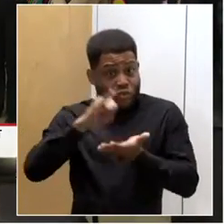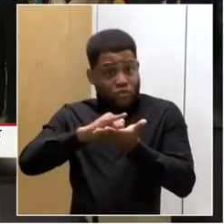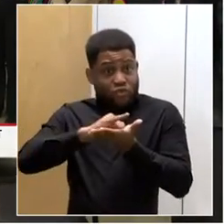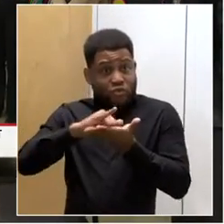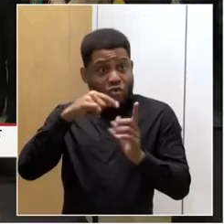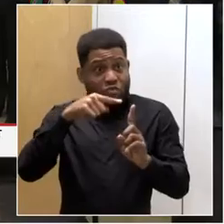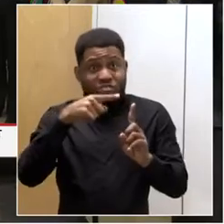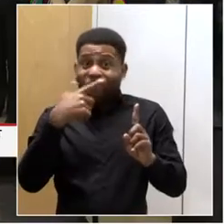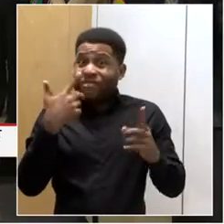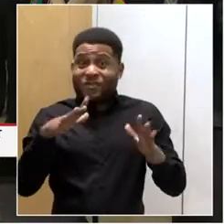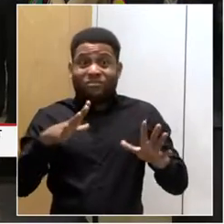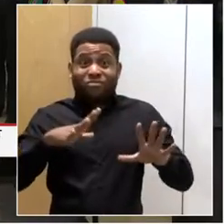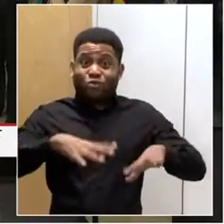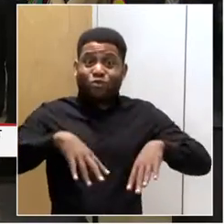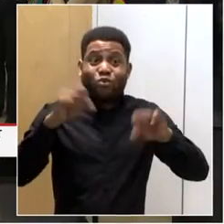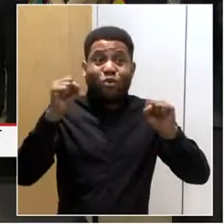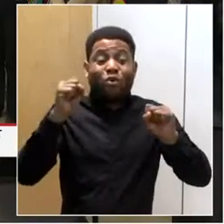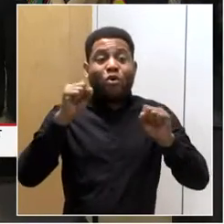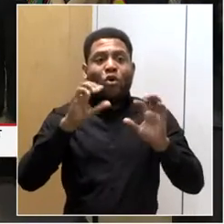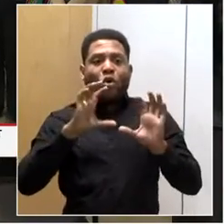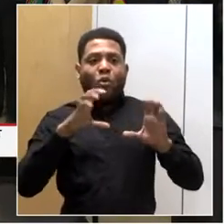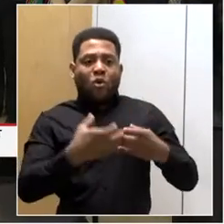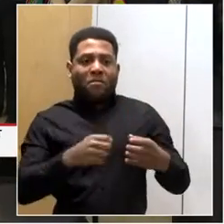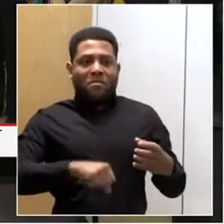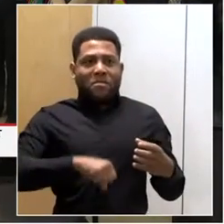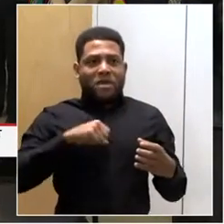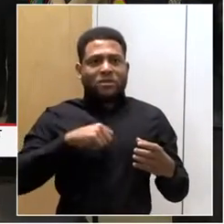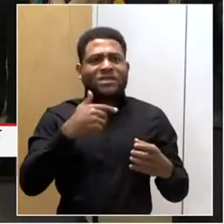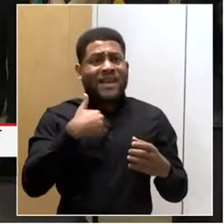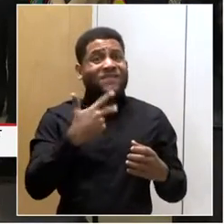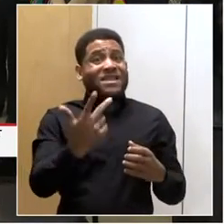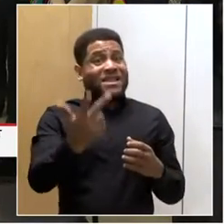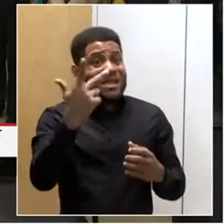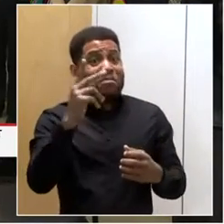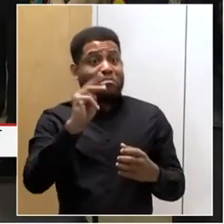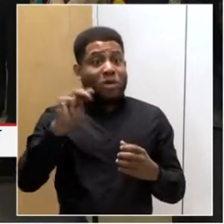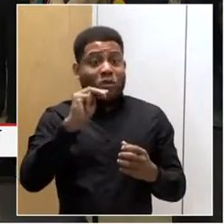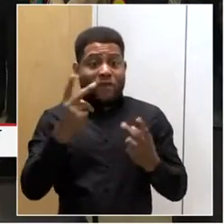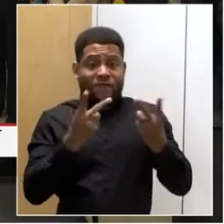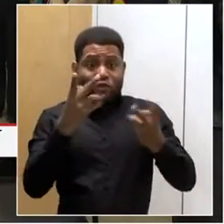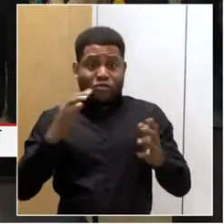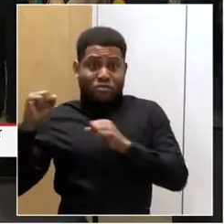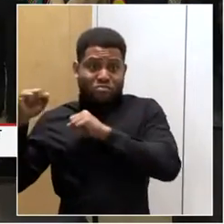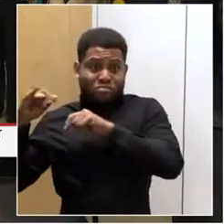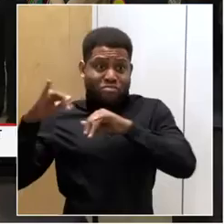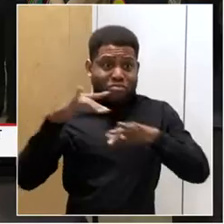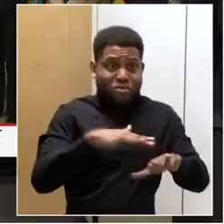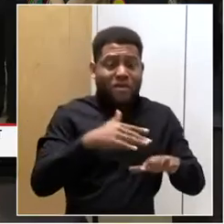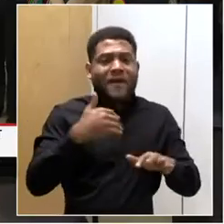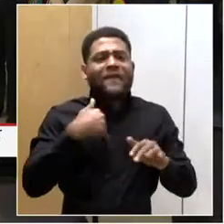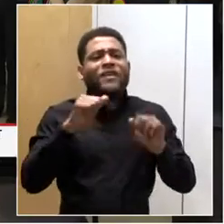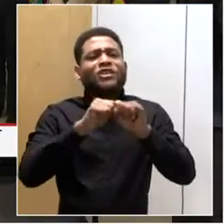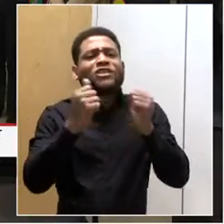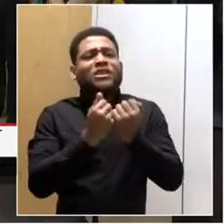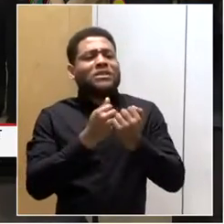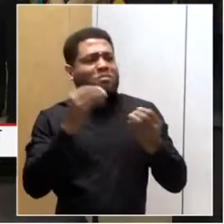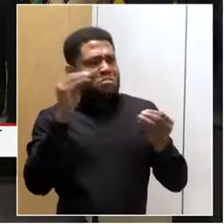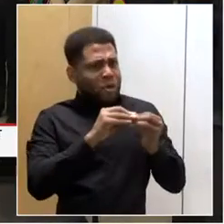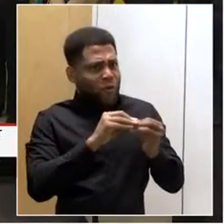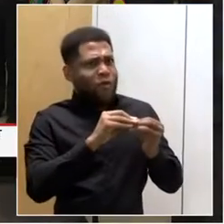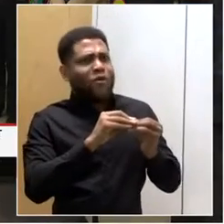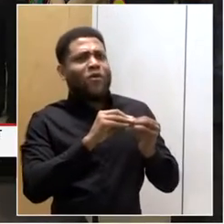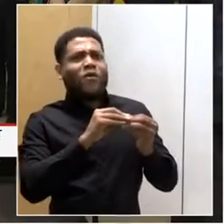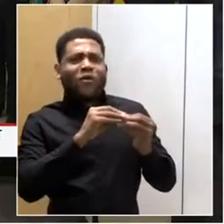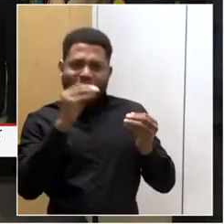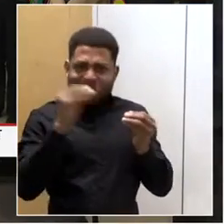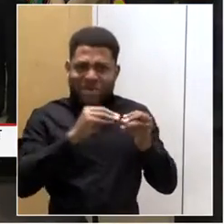it hosted World Pride. I'm challenging the team to get to that at least, right? So you have 3 million visitors during